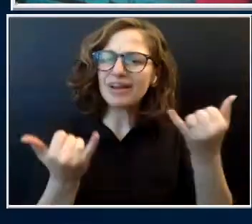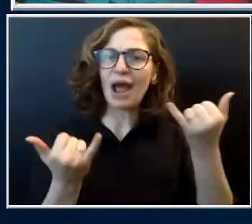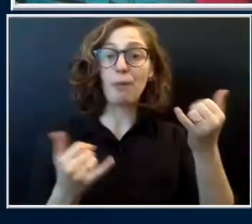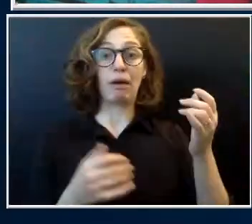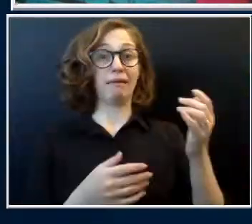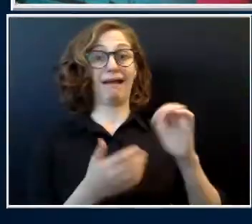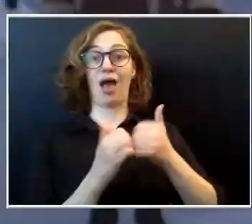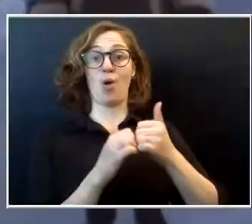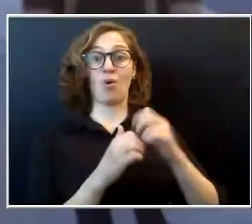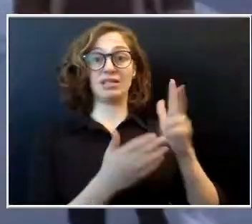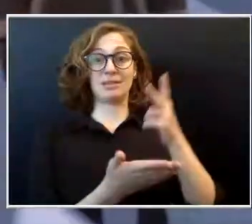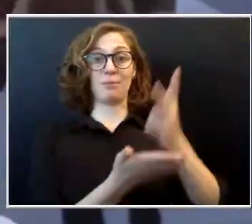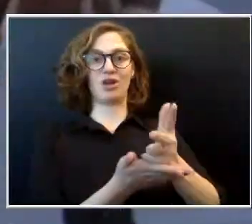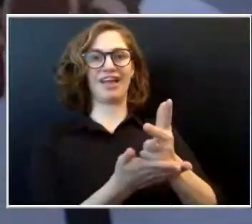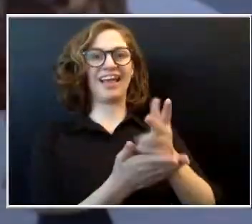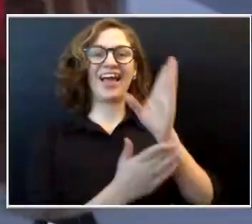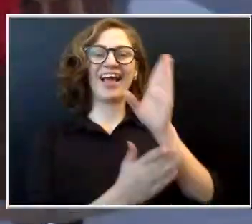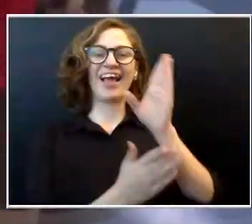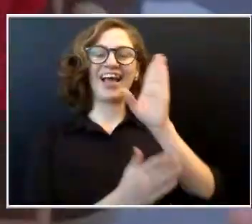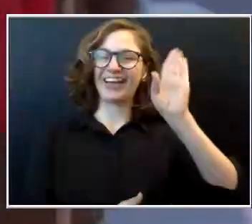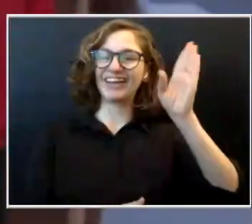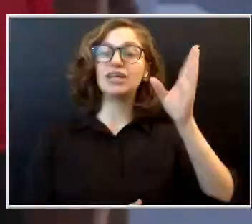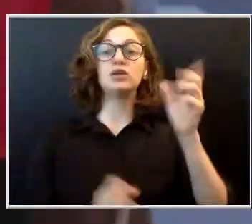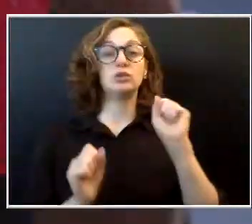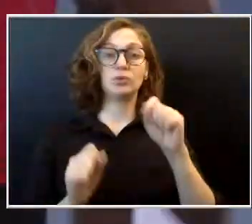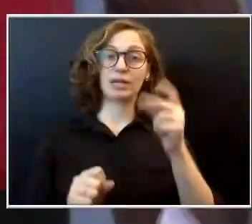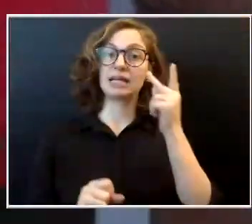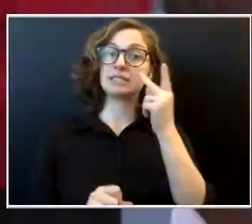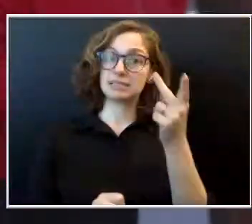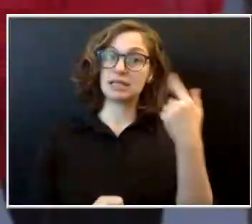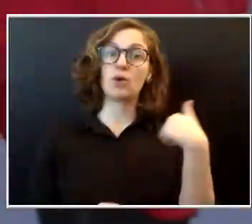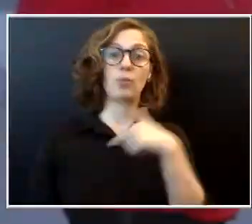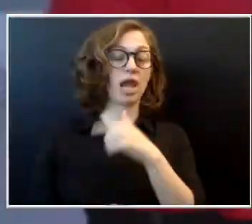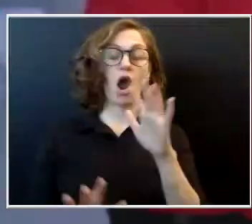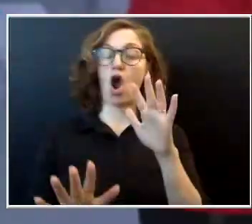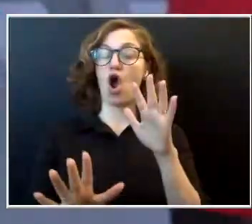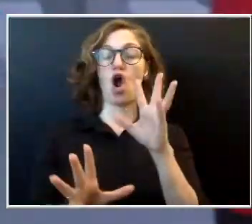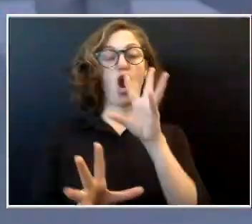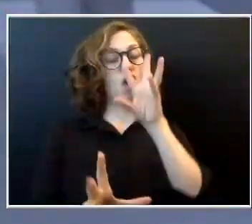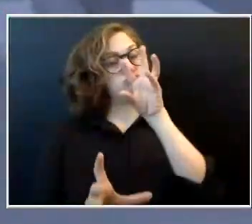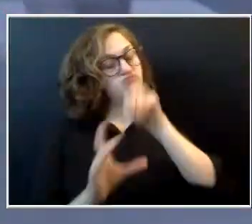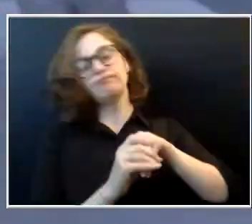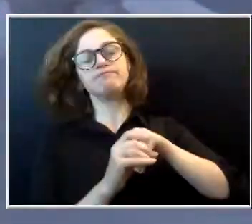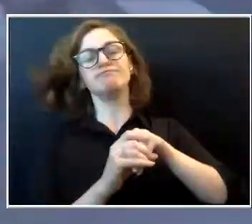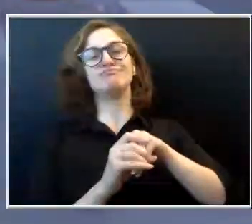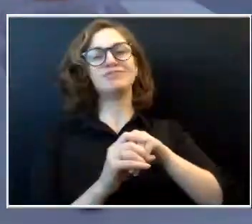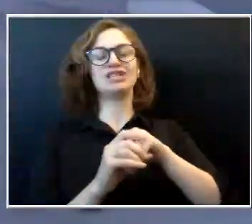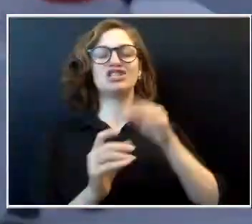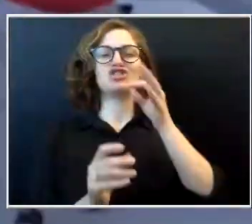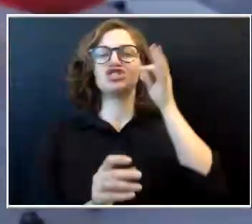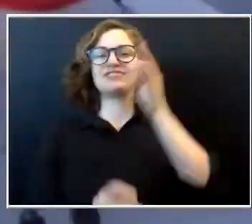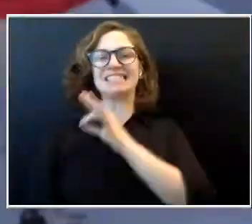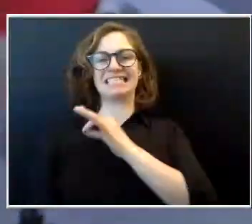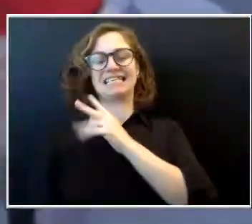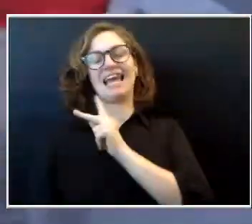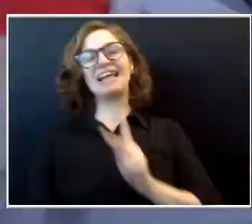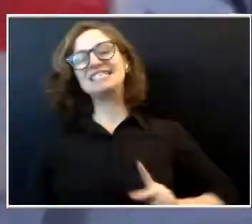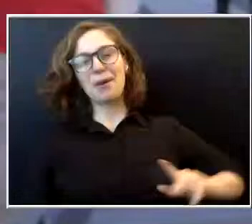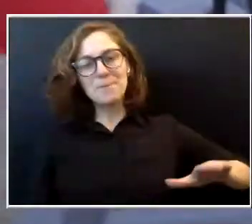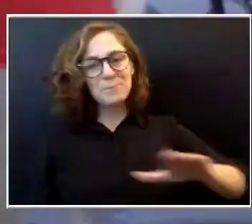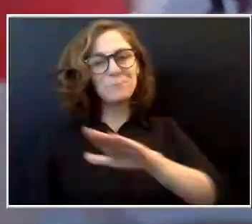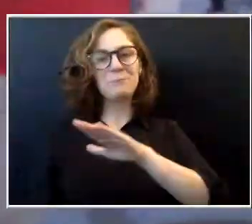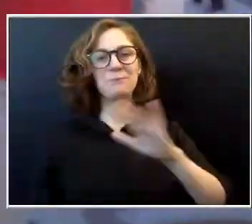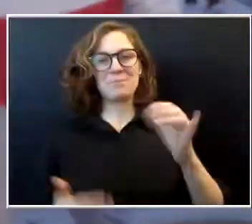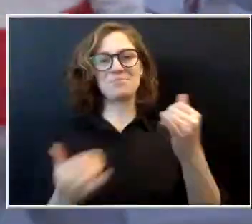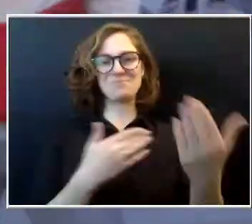Well, hi there, Alexis. You can certainly see we are in the heart of the Chiefs Kingdom this morning as we're getting ready for the Super Bowl